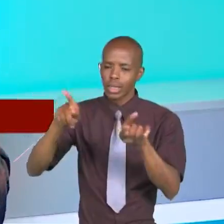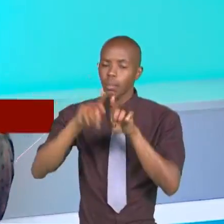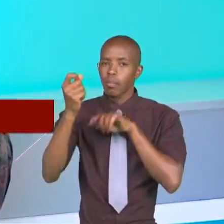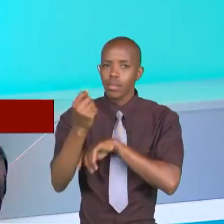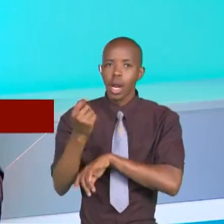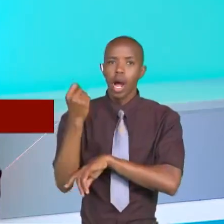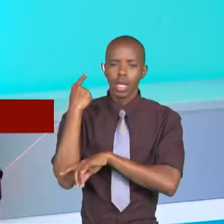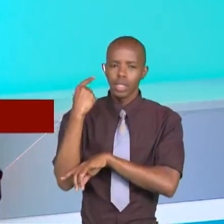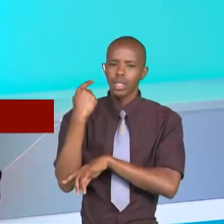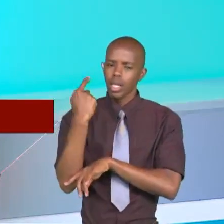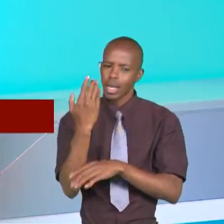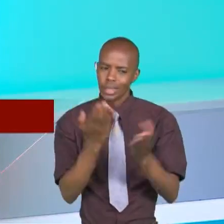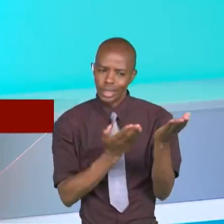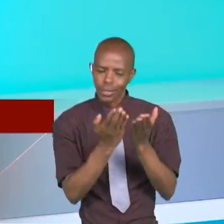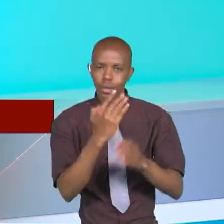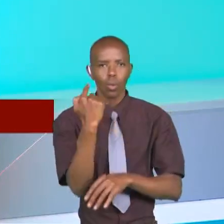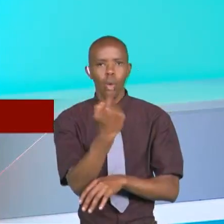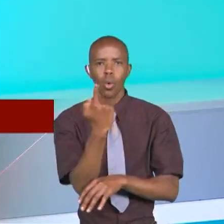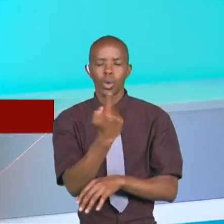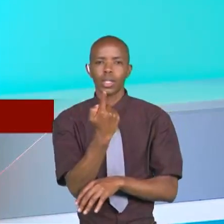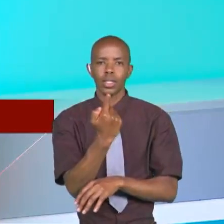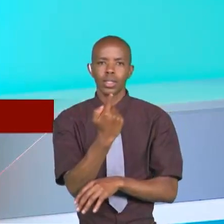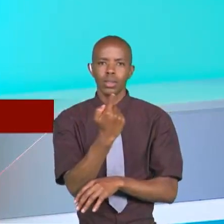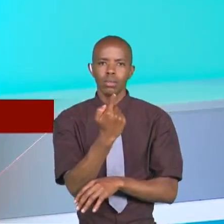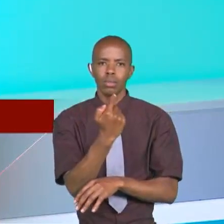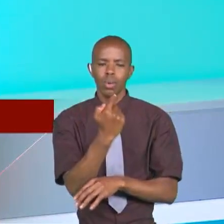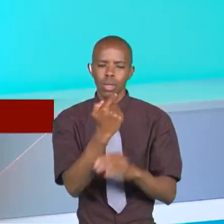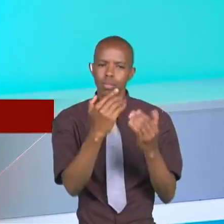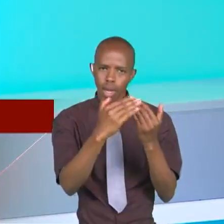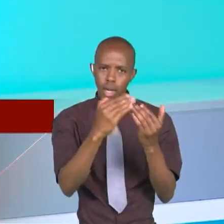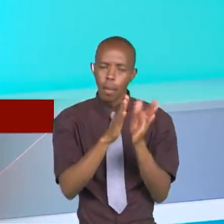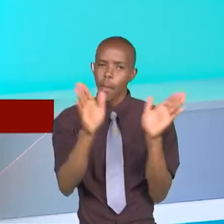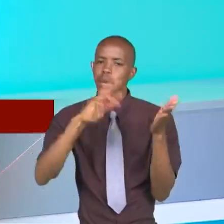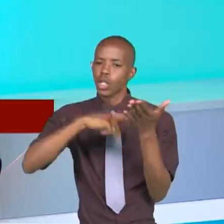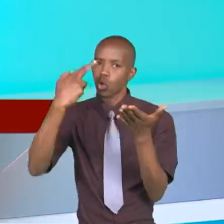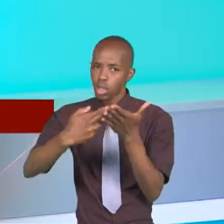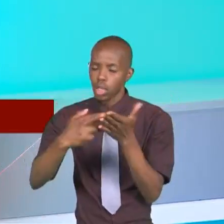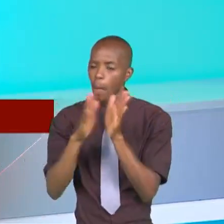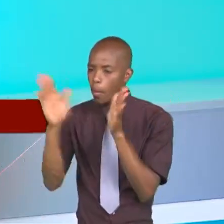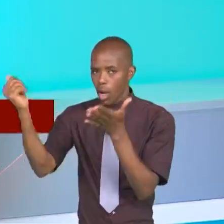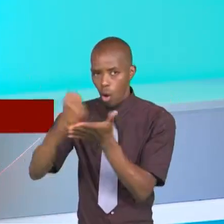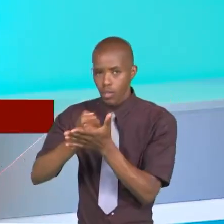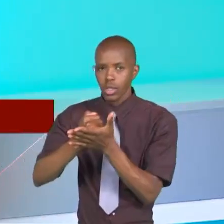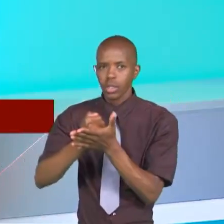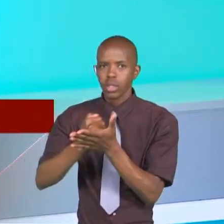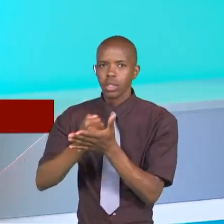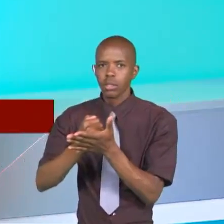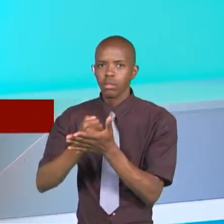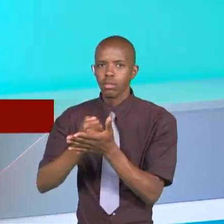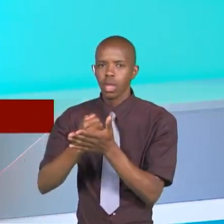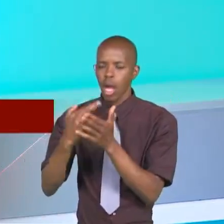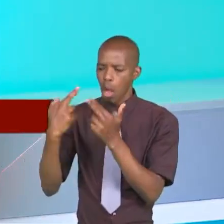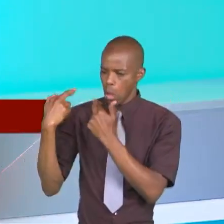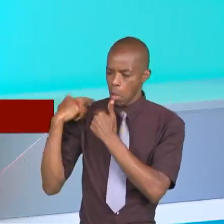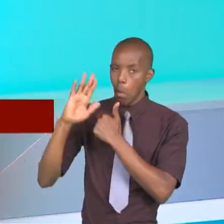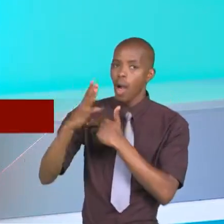that they are only there to look after public resources. These are public offices, and what they require